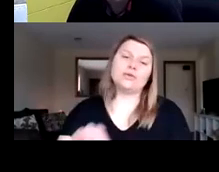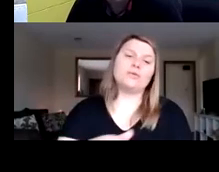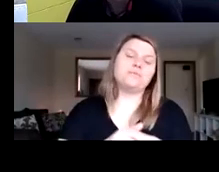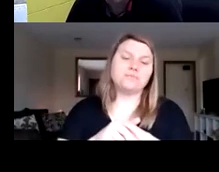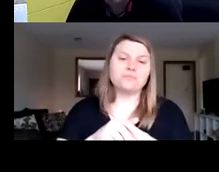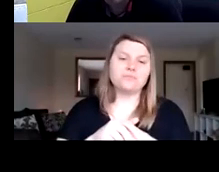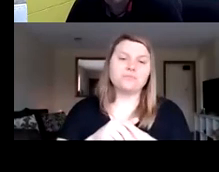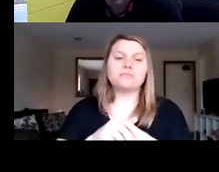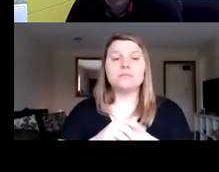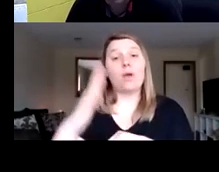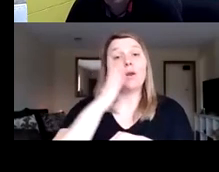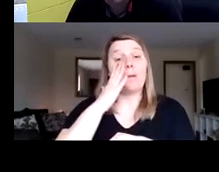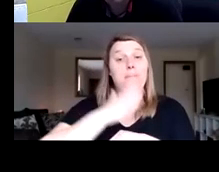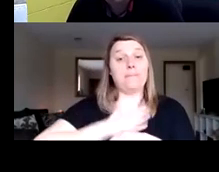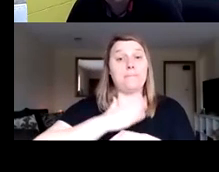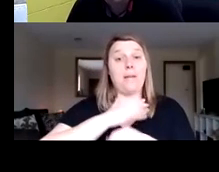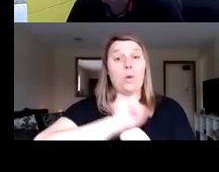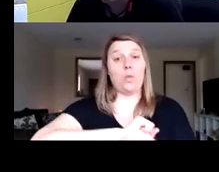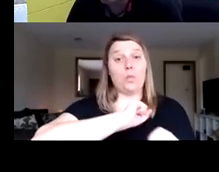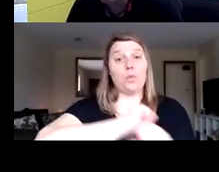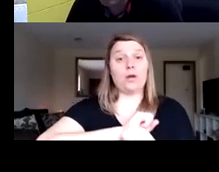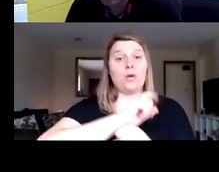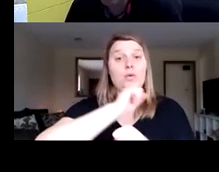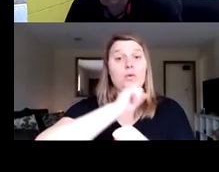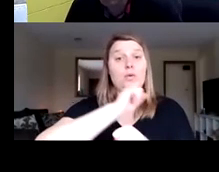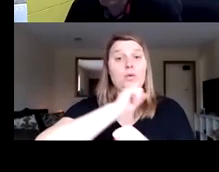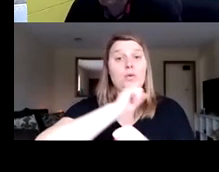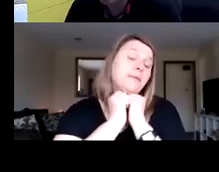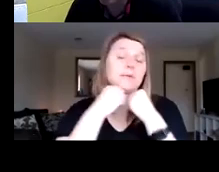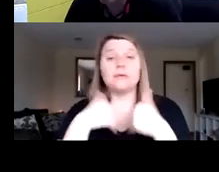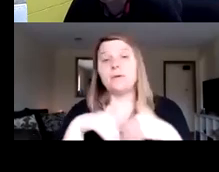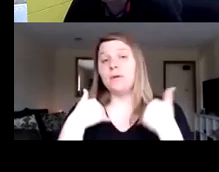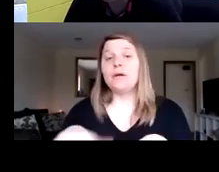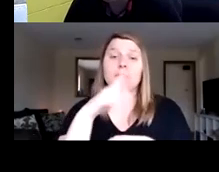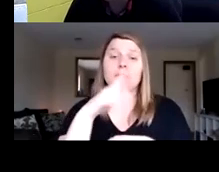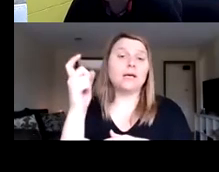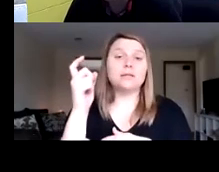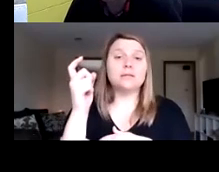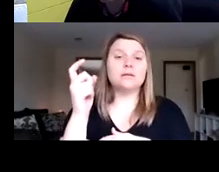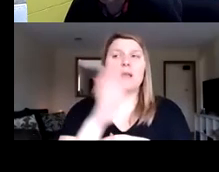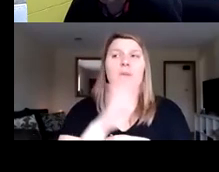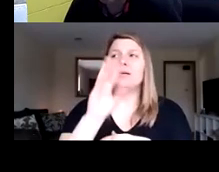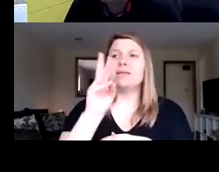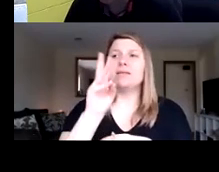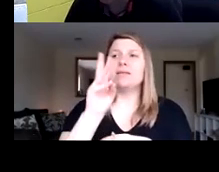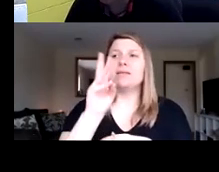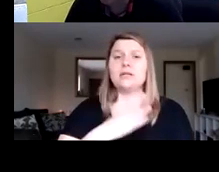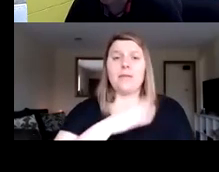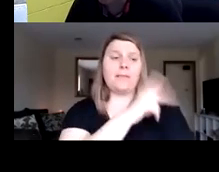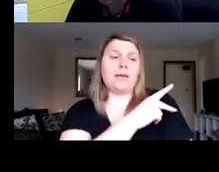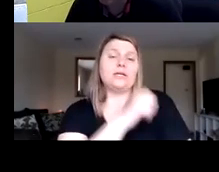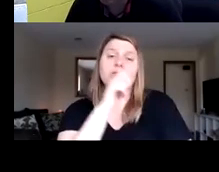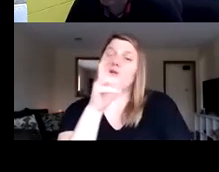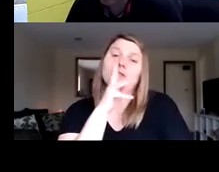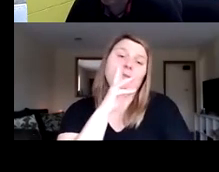know in my practice it is exceedingly valuable because about 60% of my patients don't speak